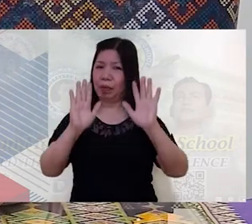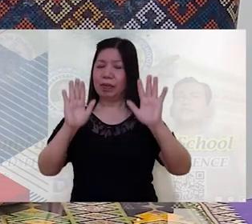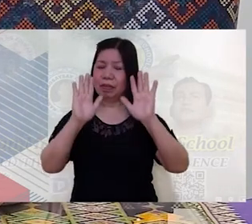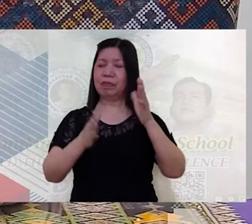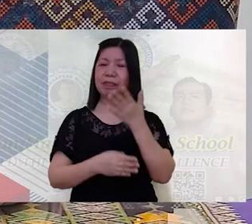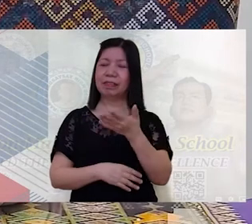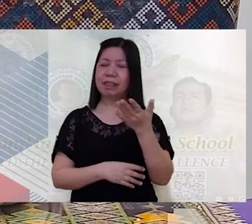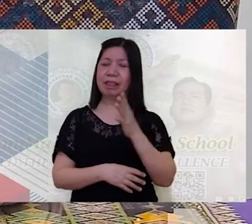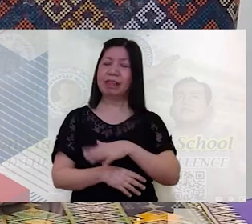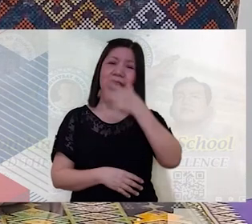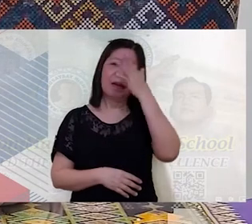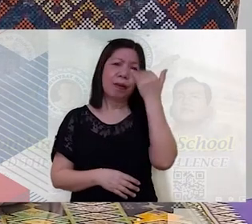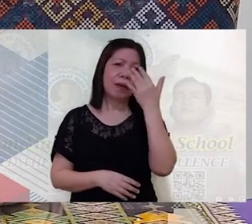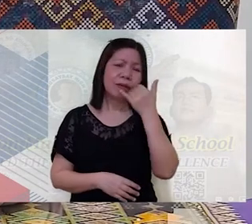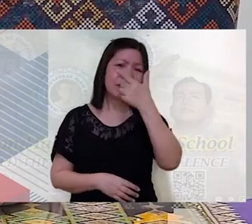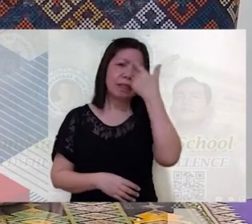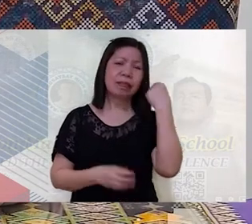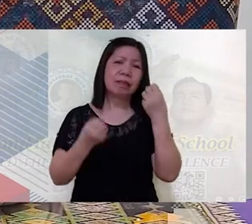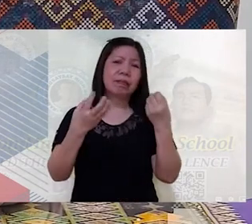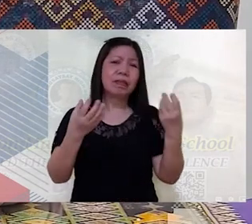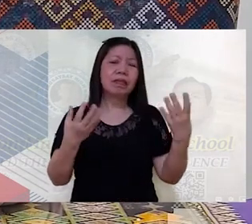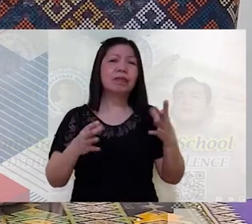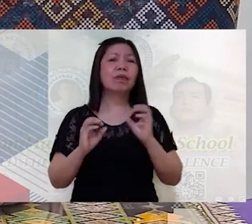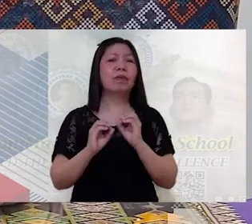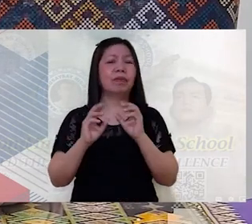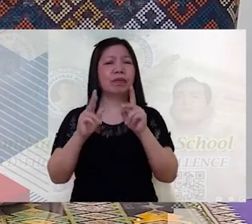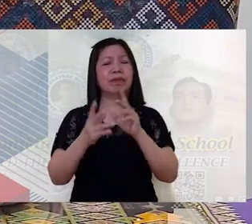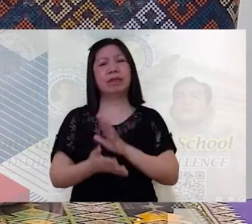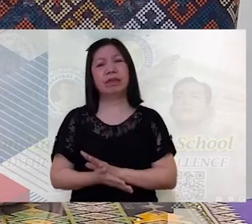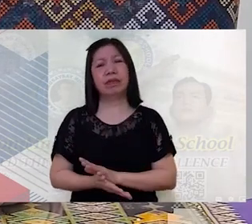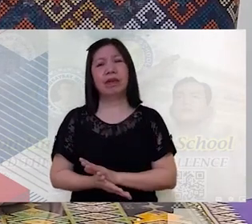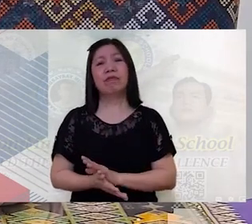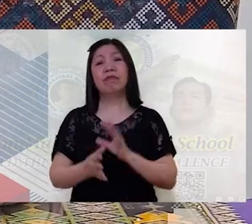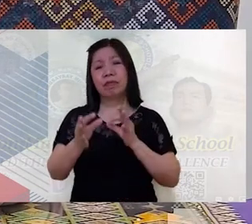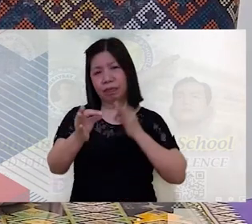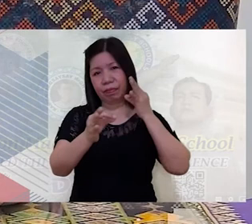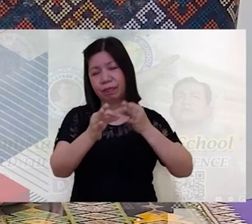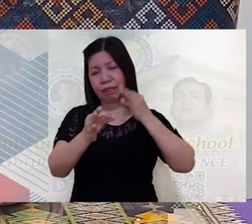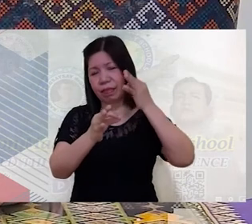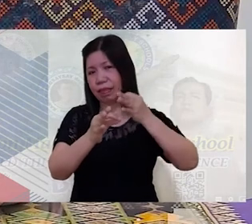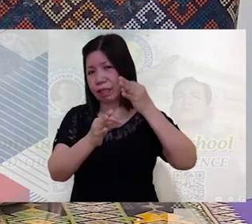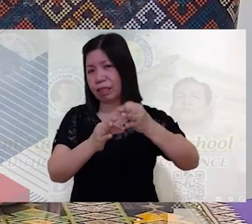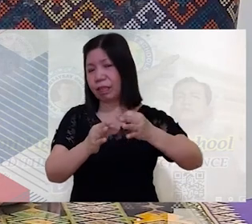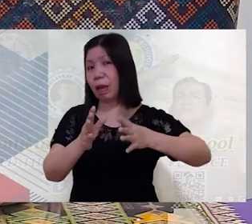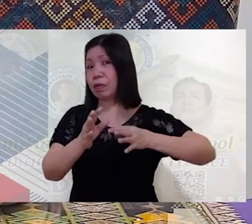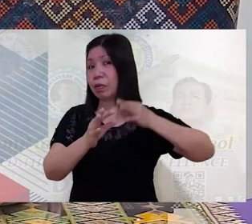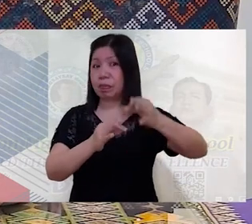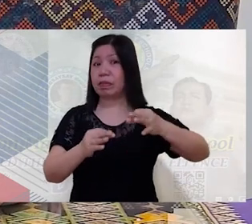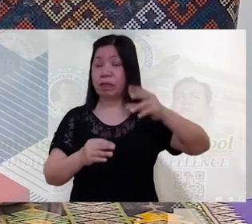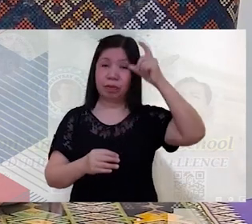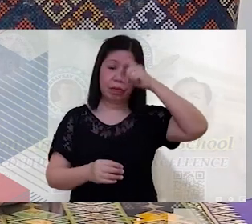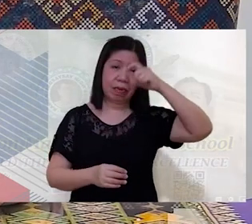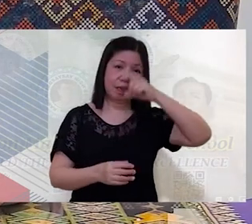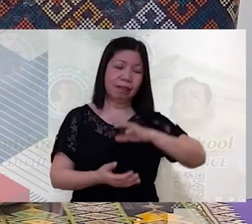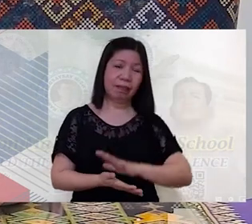wonderful thing because there are many opportunities for further expanding your knowledge,